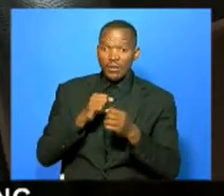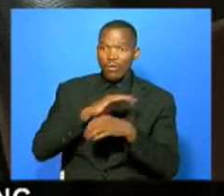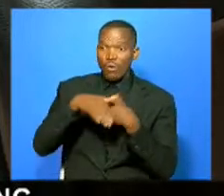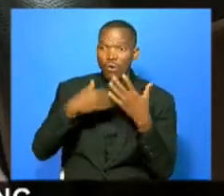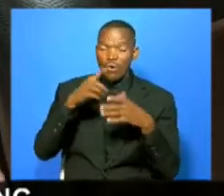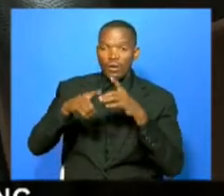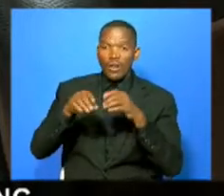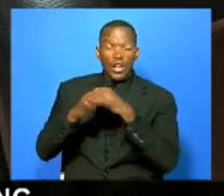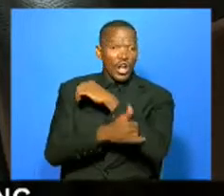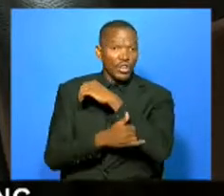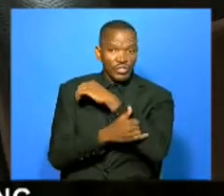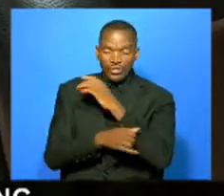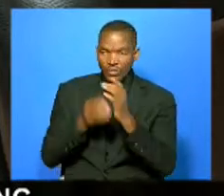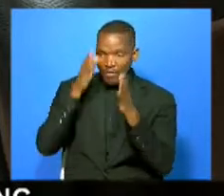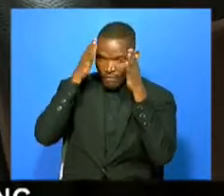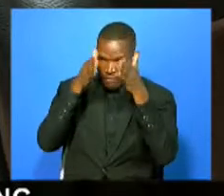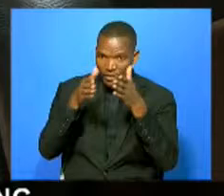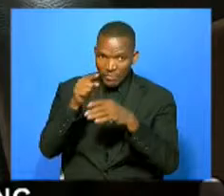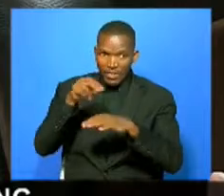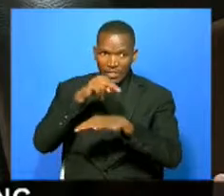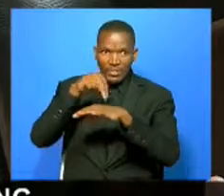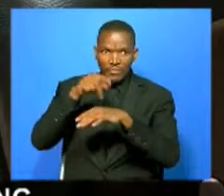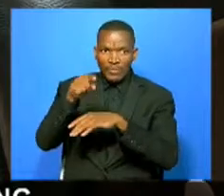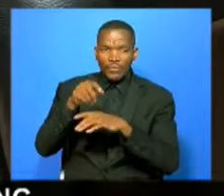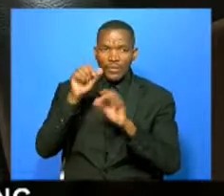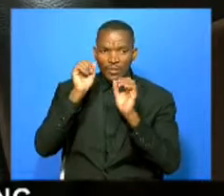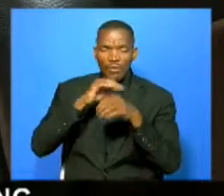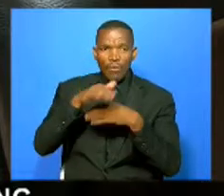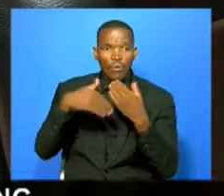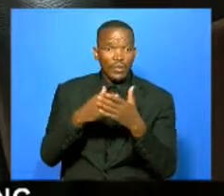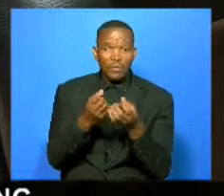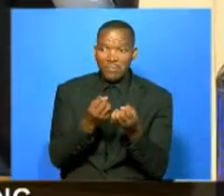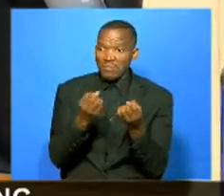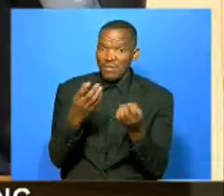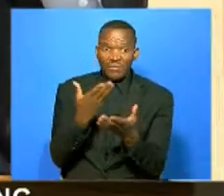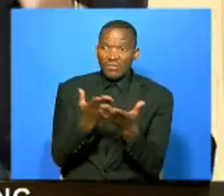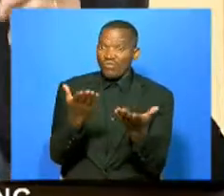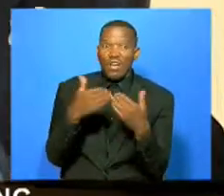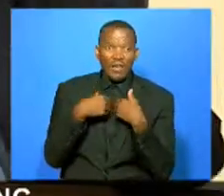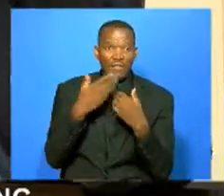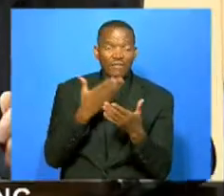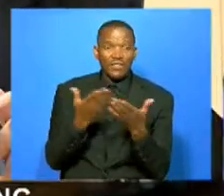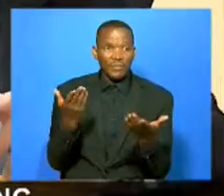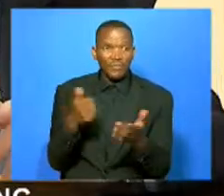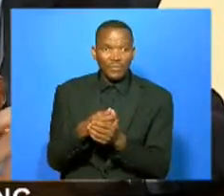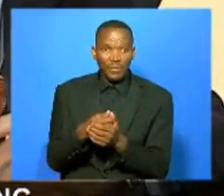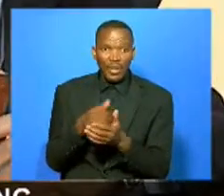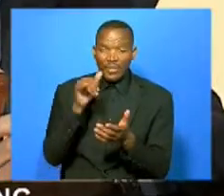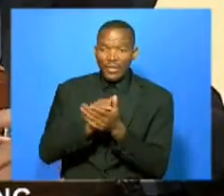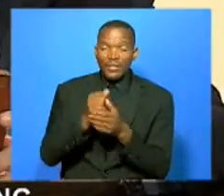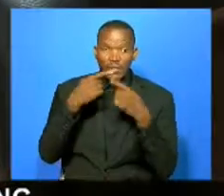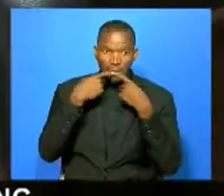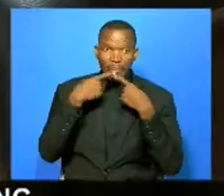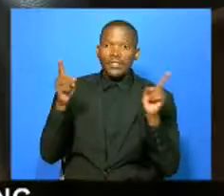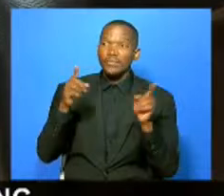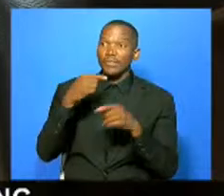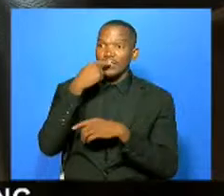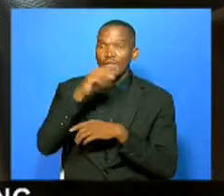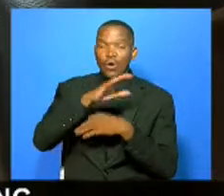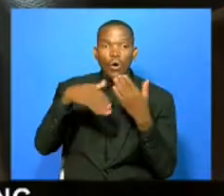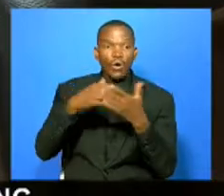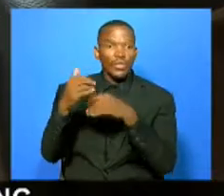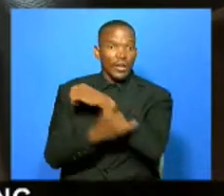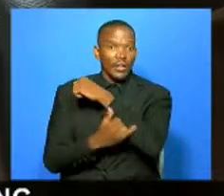to focus on their national, you have all the wealth here. You have everything that you need here. And so that's the message that we bring to every